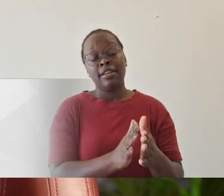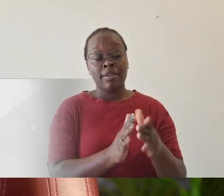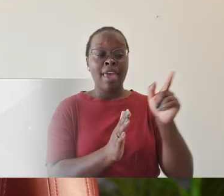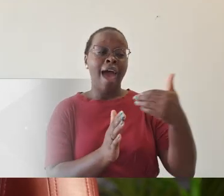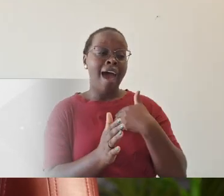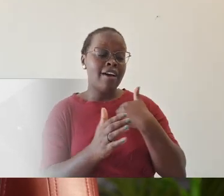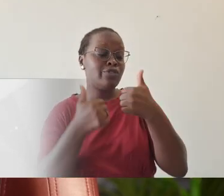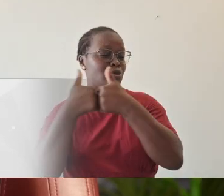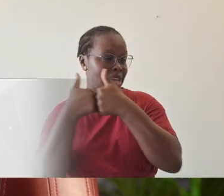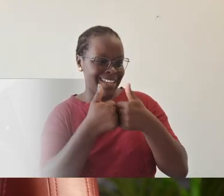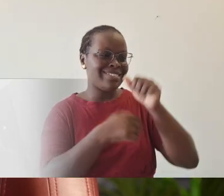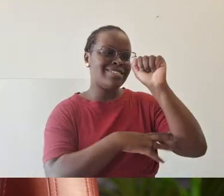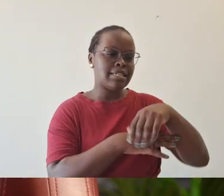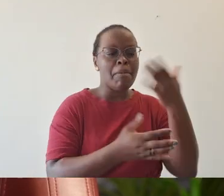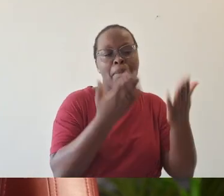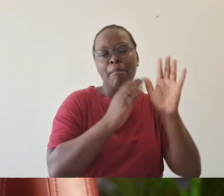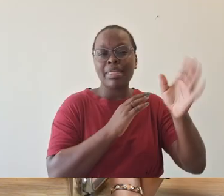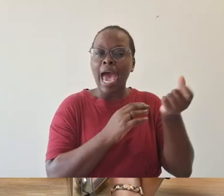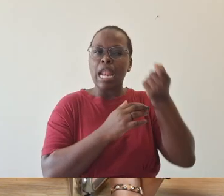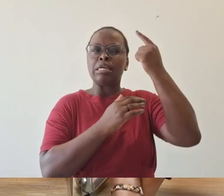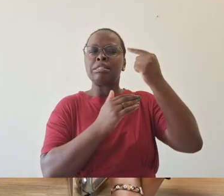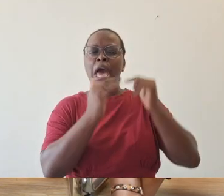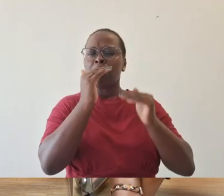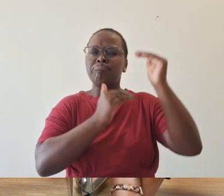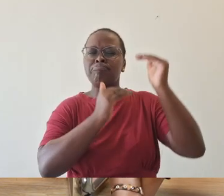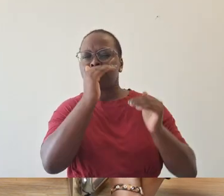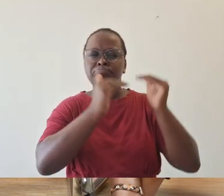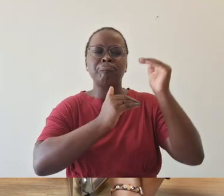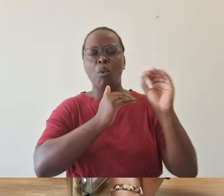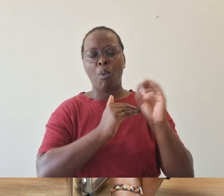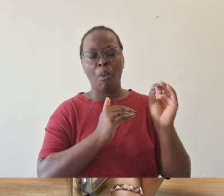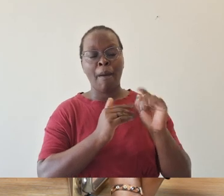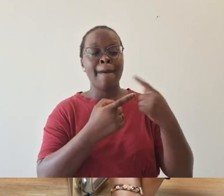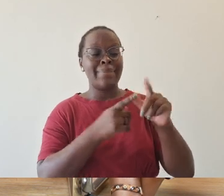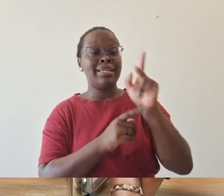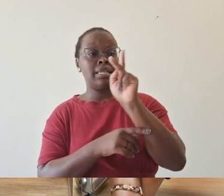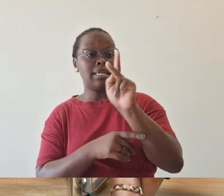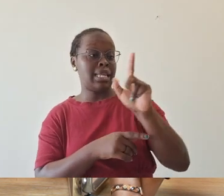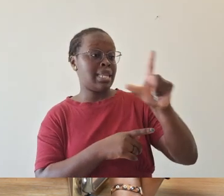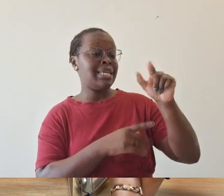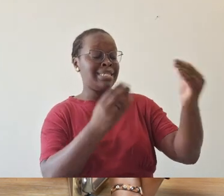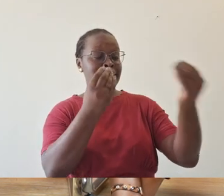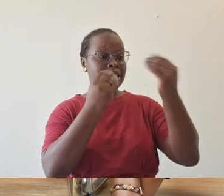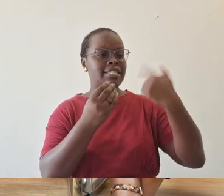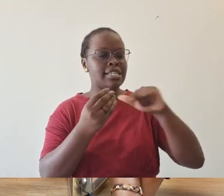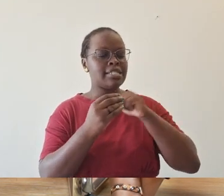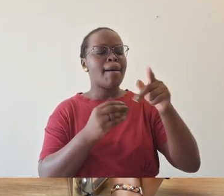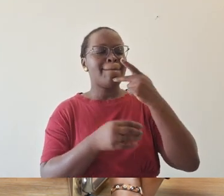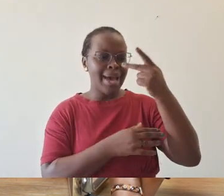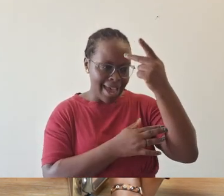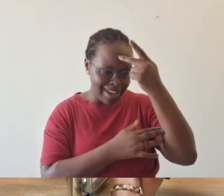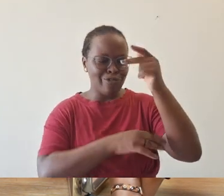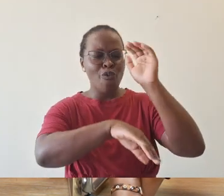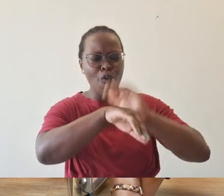that we know, the literacy levels, Keep Kenya Learning has taught us that the parents actually are a very good resource,